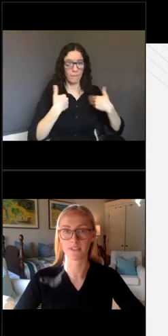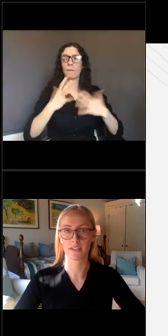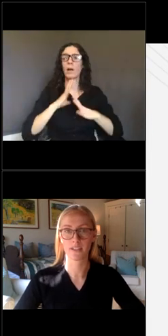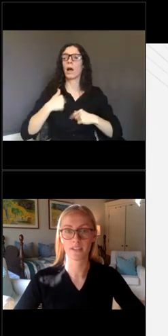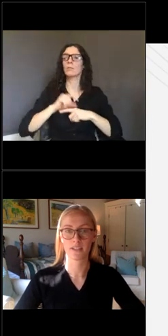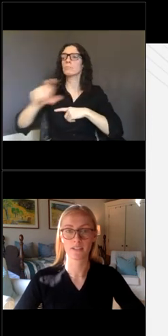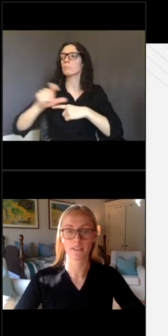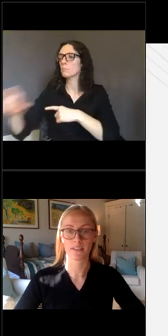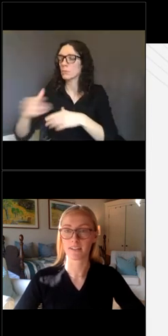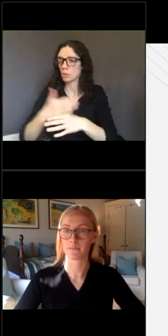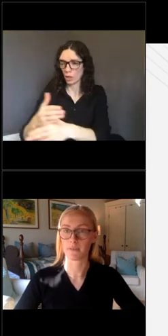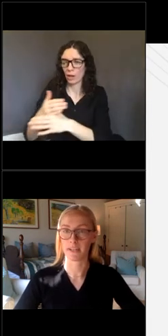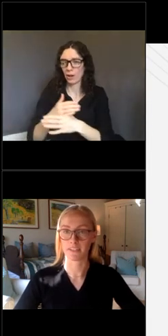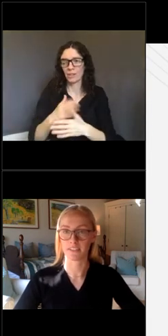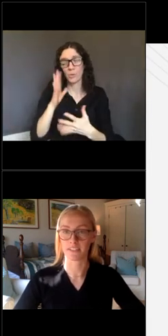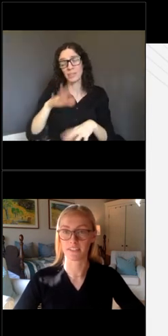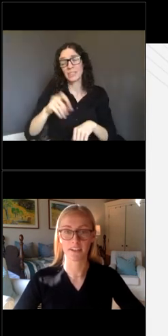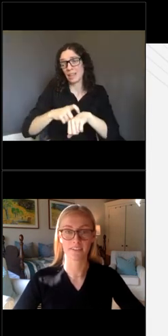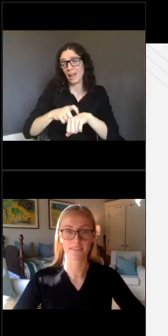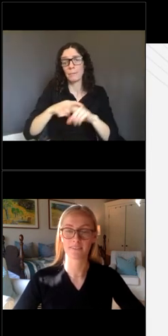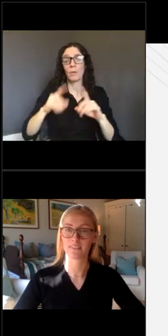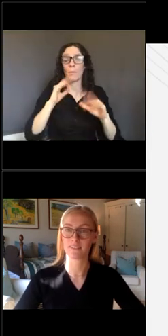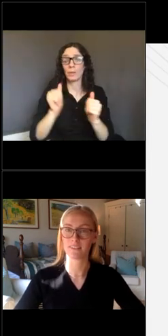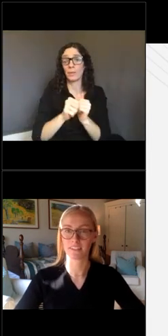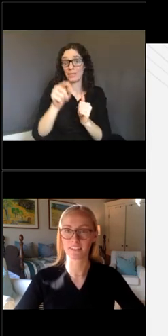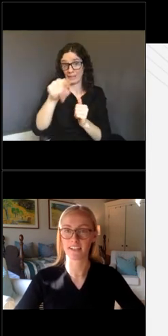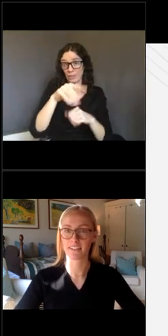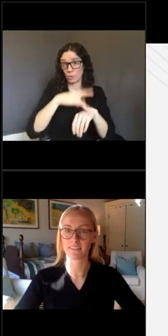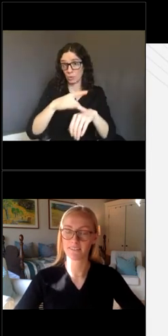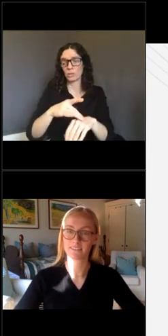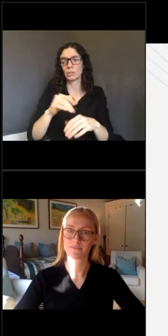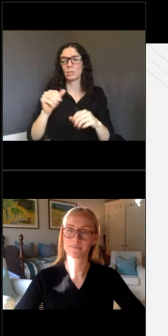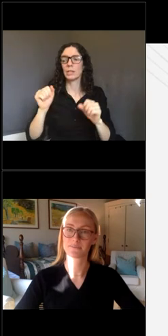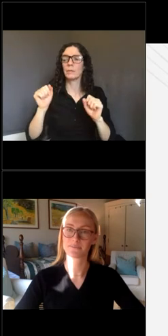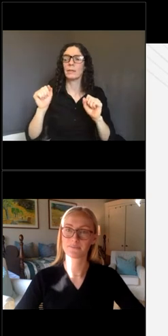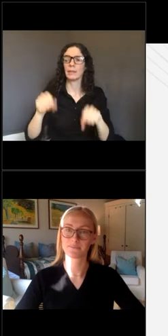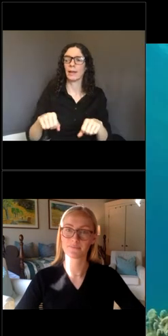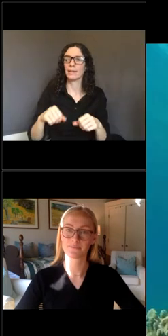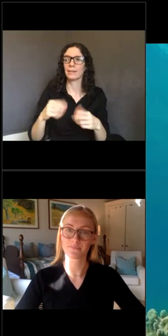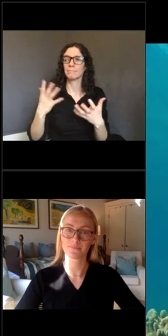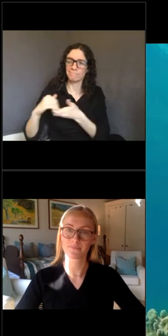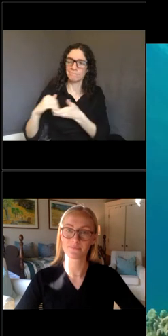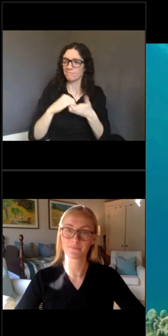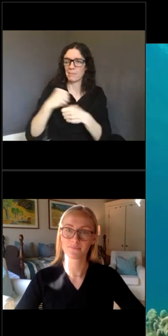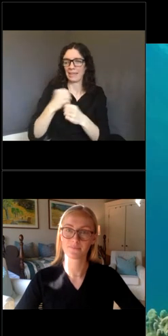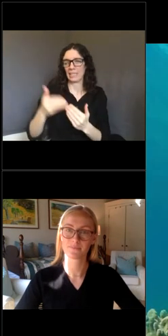resources, that can be made easier. Next slide.